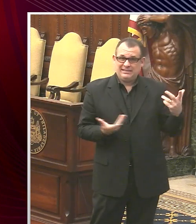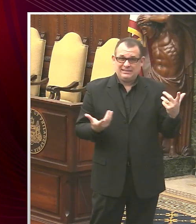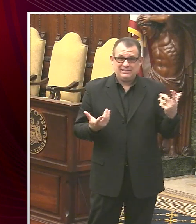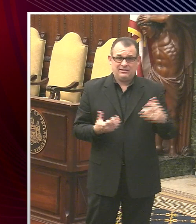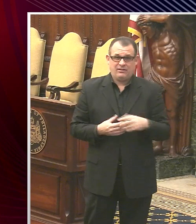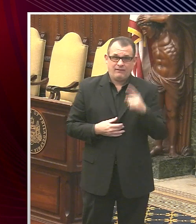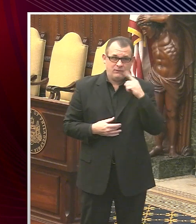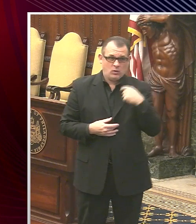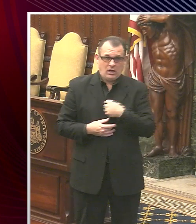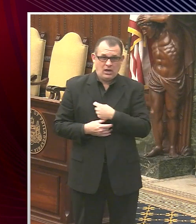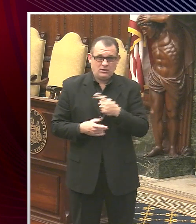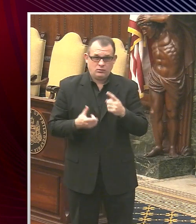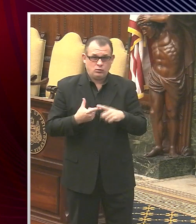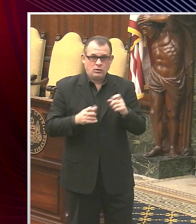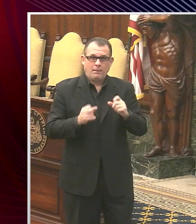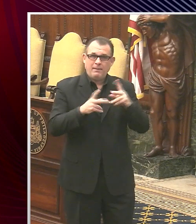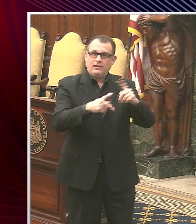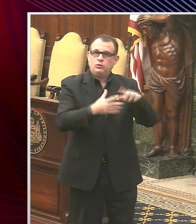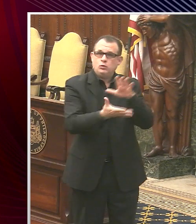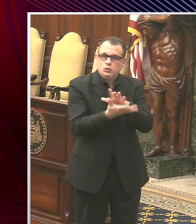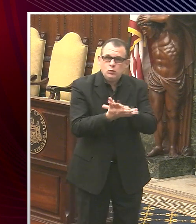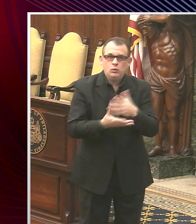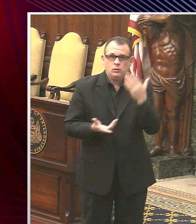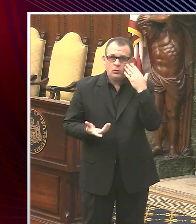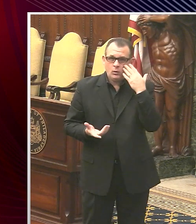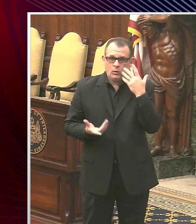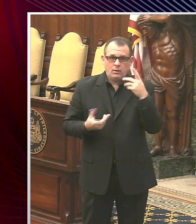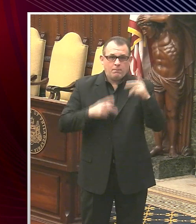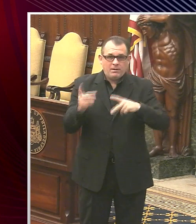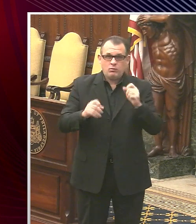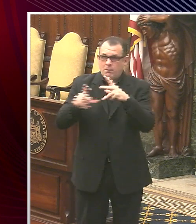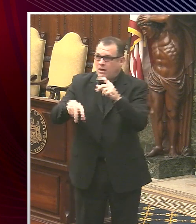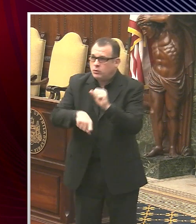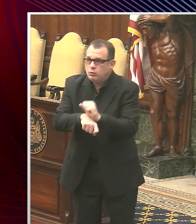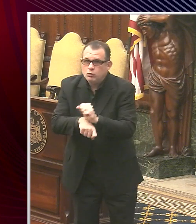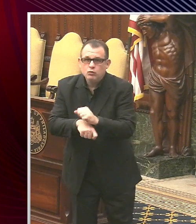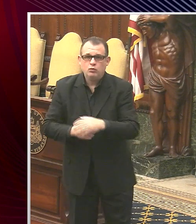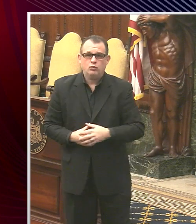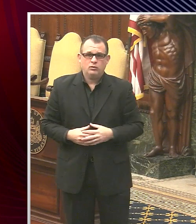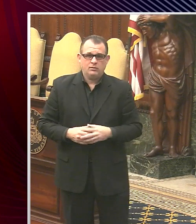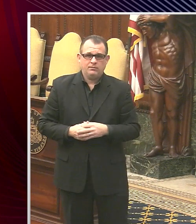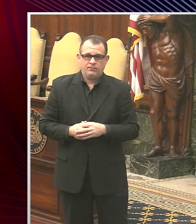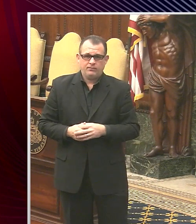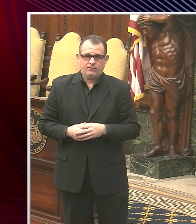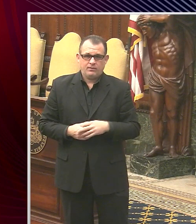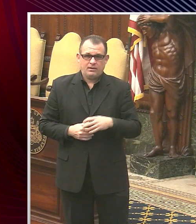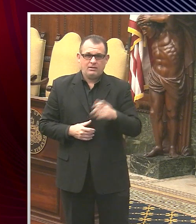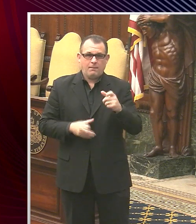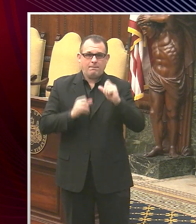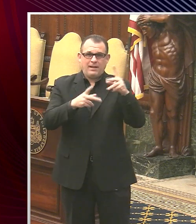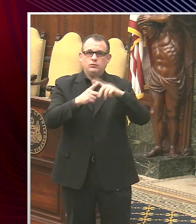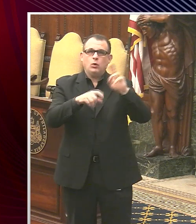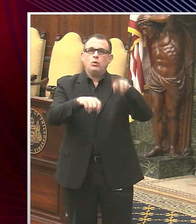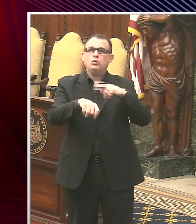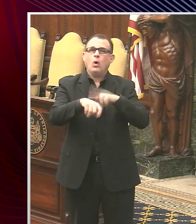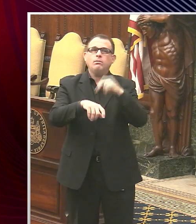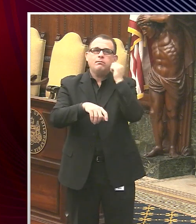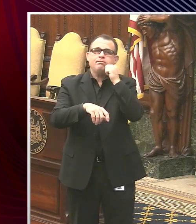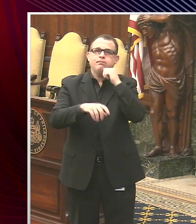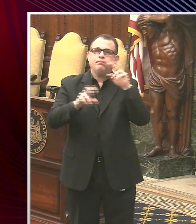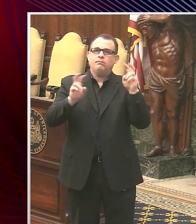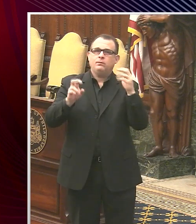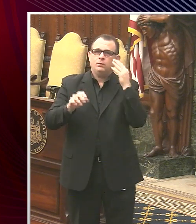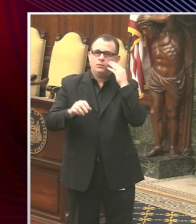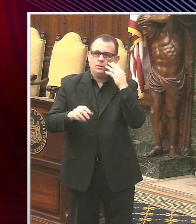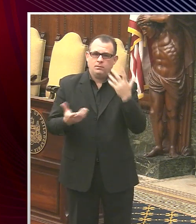to get kids back in school, to get people back to work. That's more back to normalcy than we've been used to in the last 10, 11